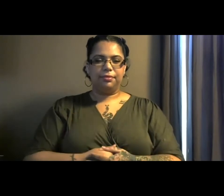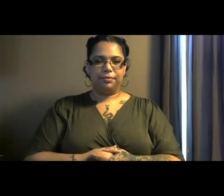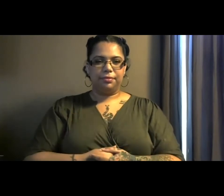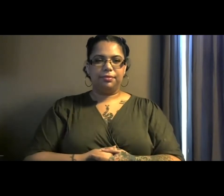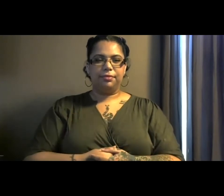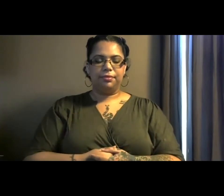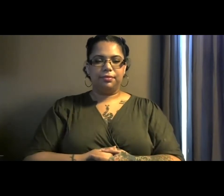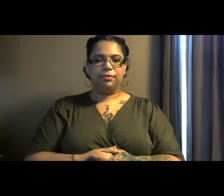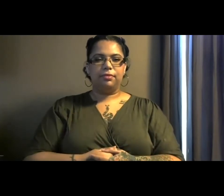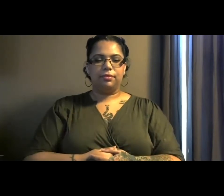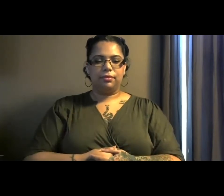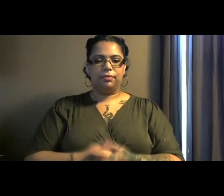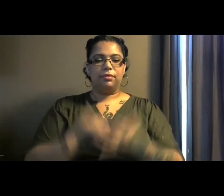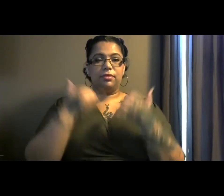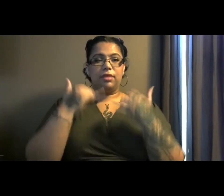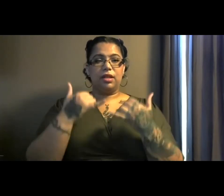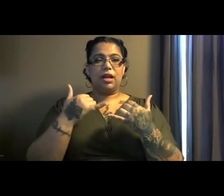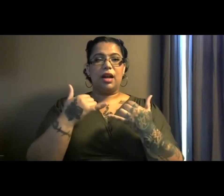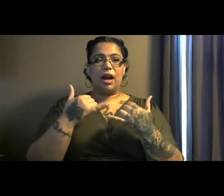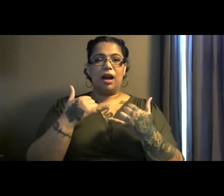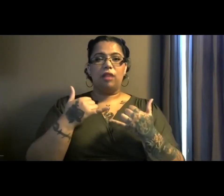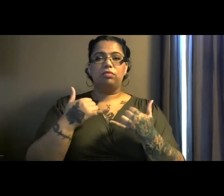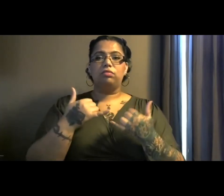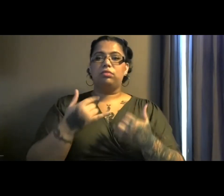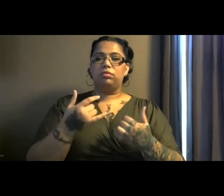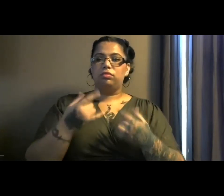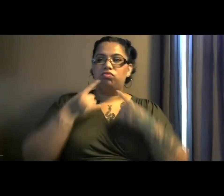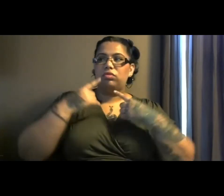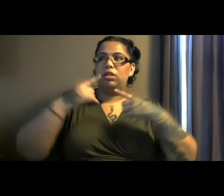Now make known your desires and accept them as